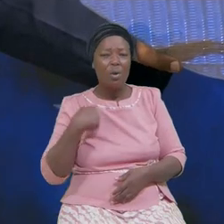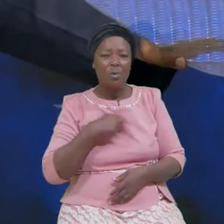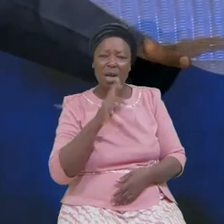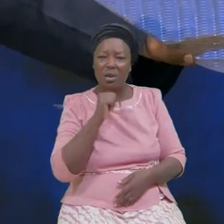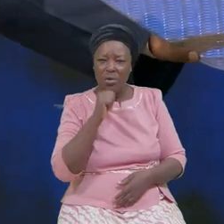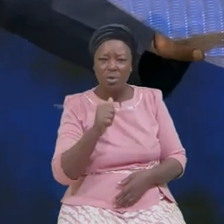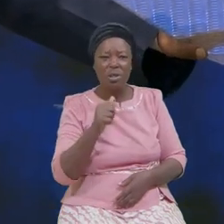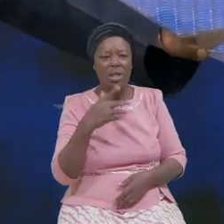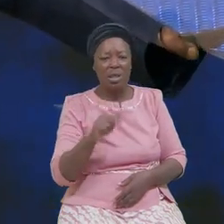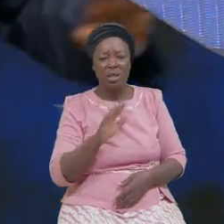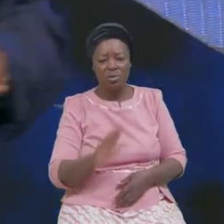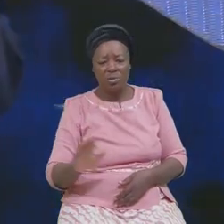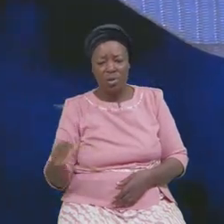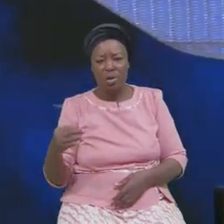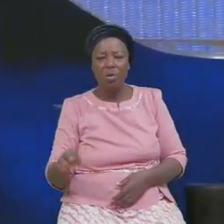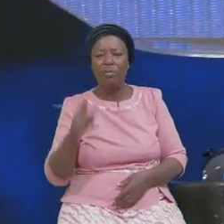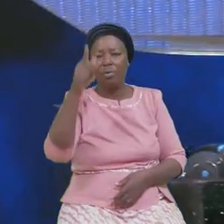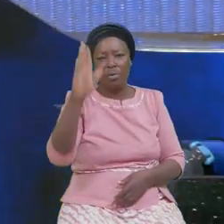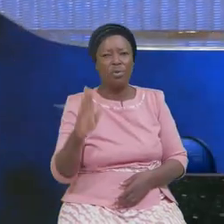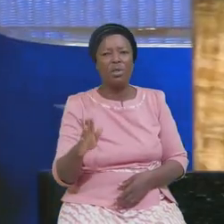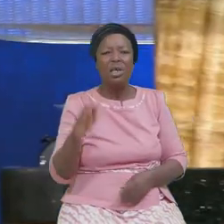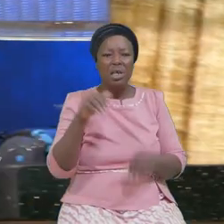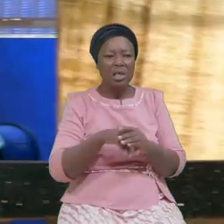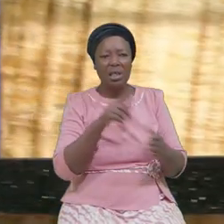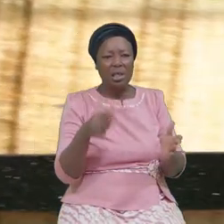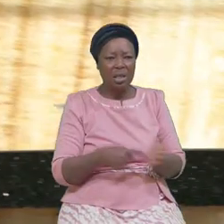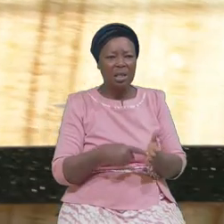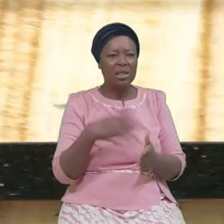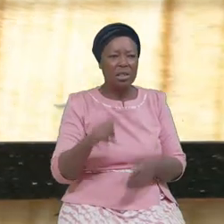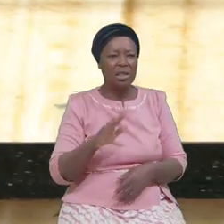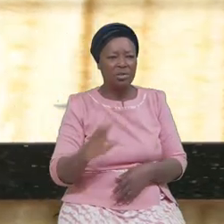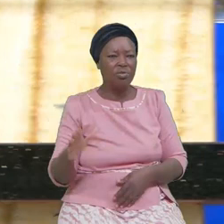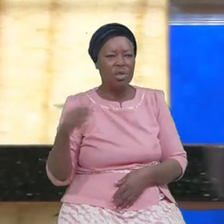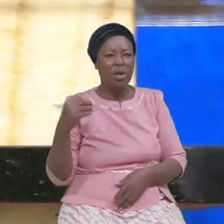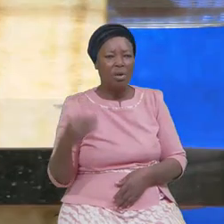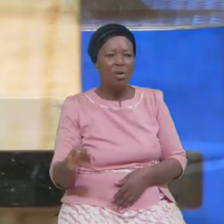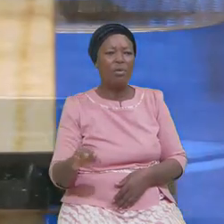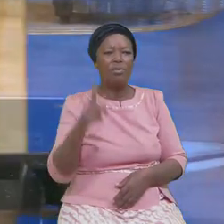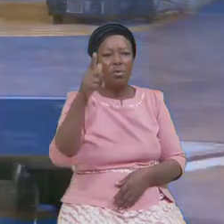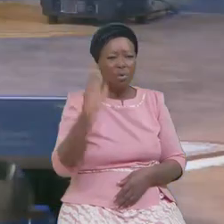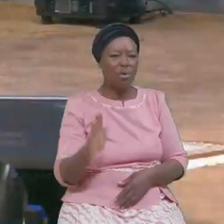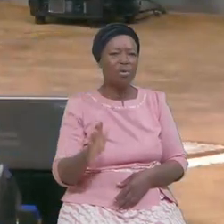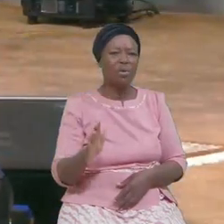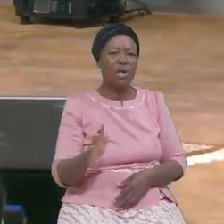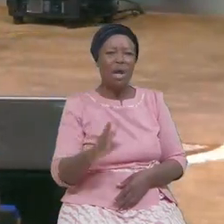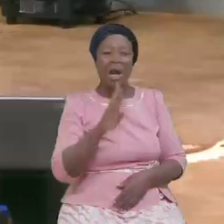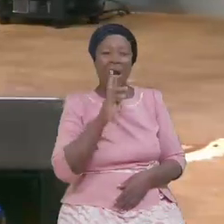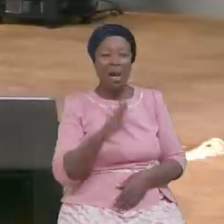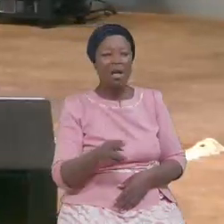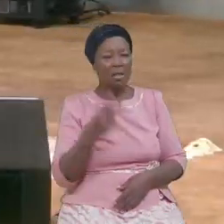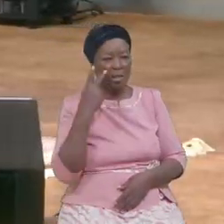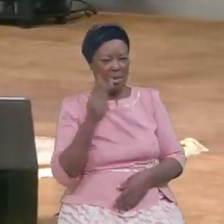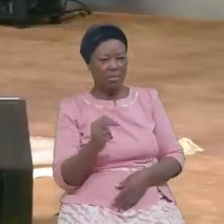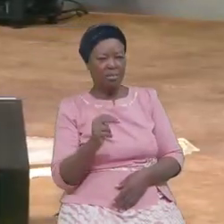the children of God. In this, the children of God are